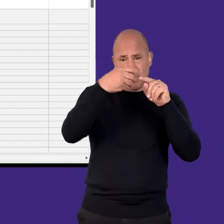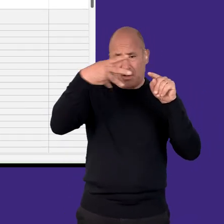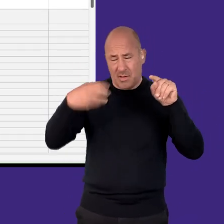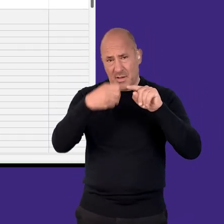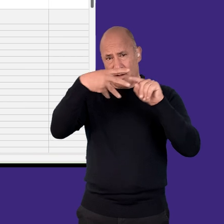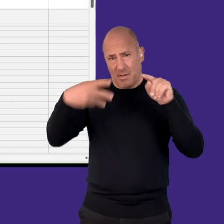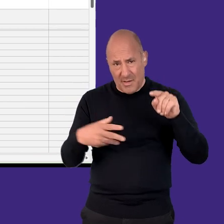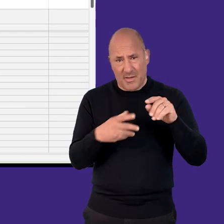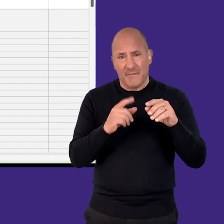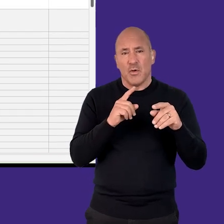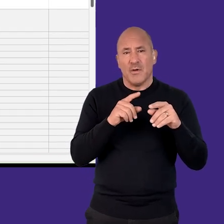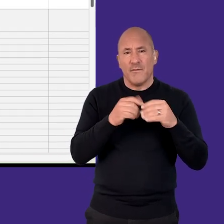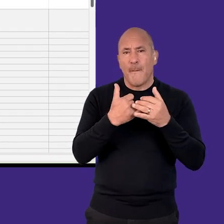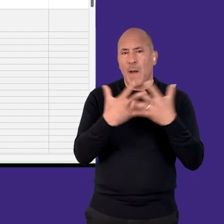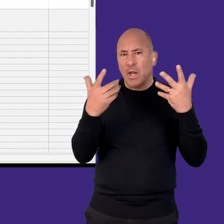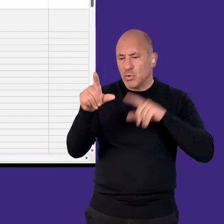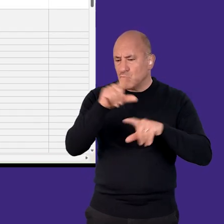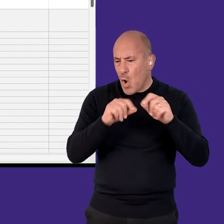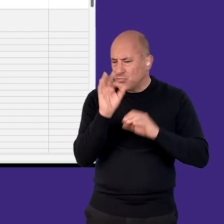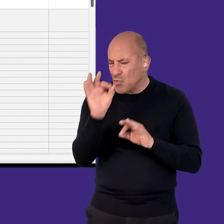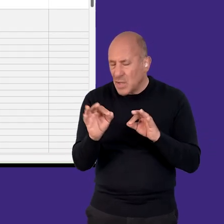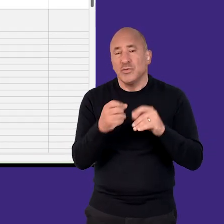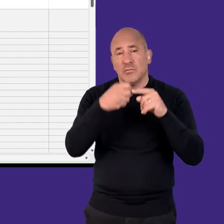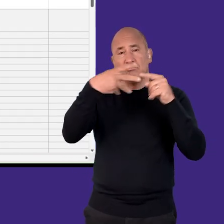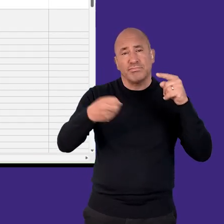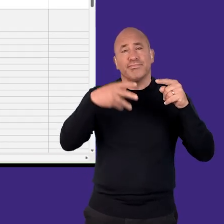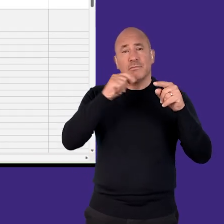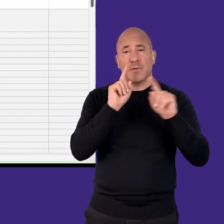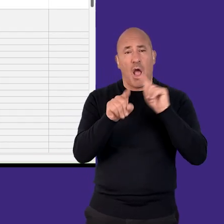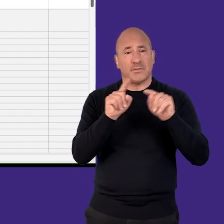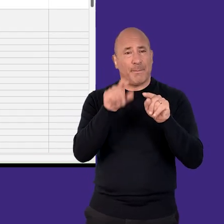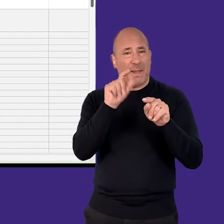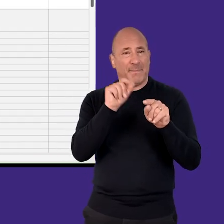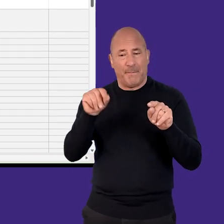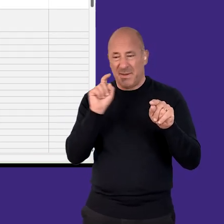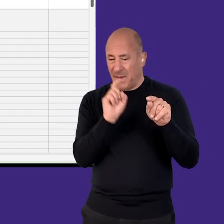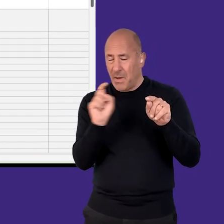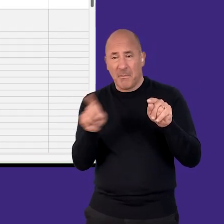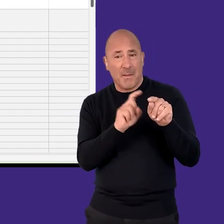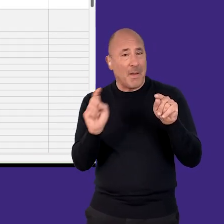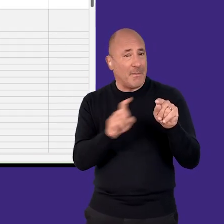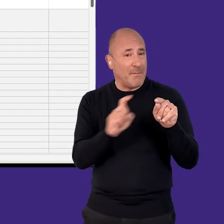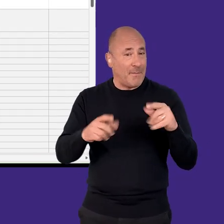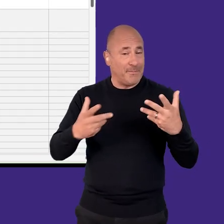use the drop-down to select your answers for multiple choice questions.